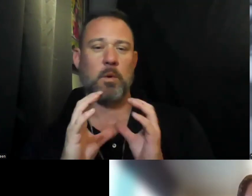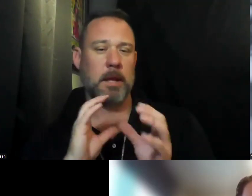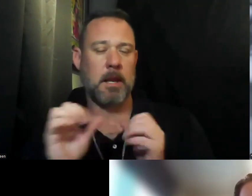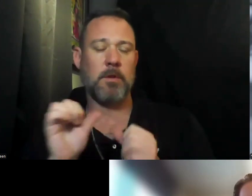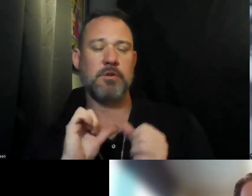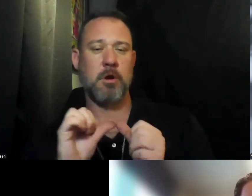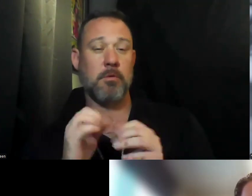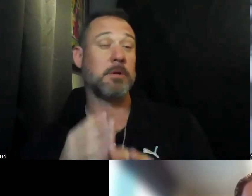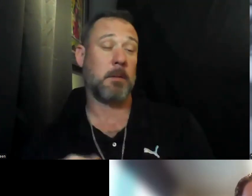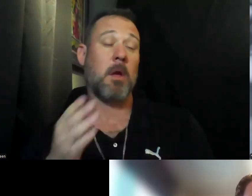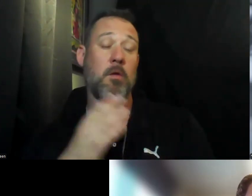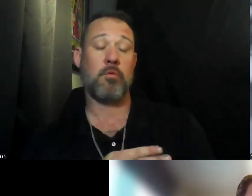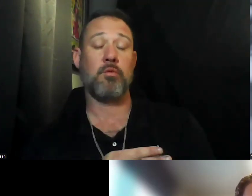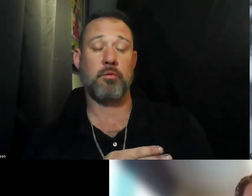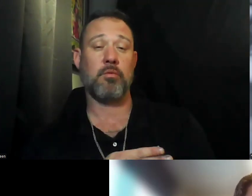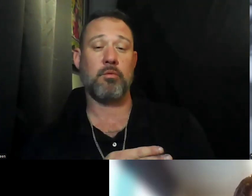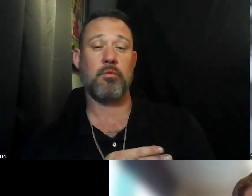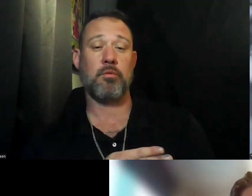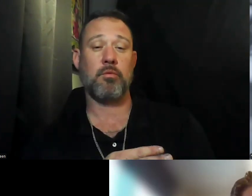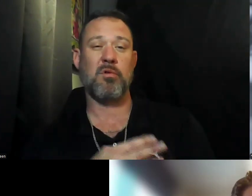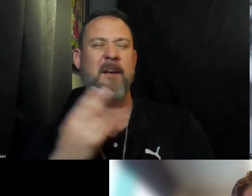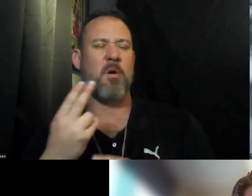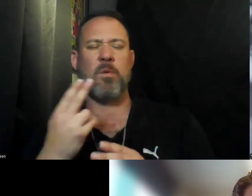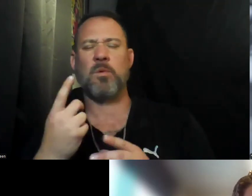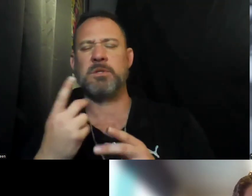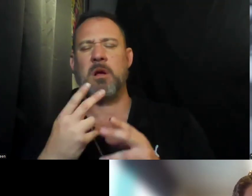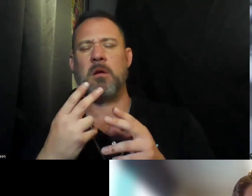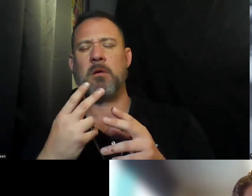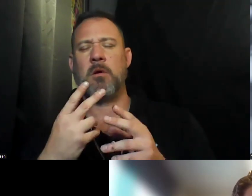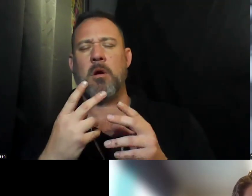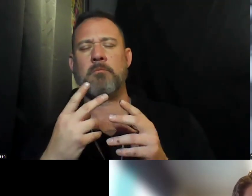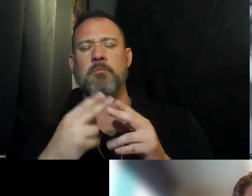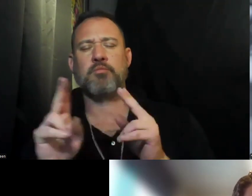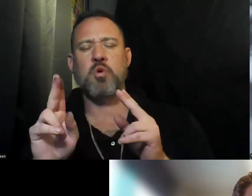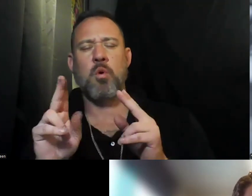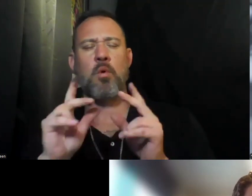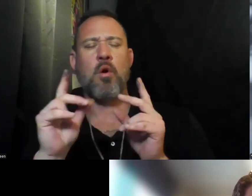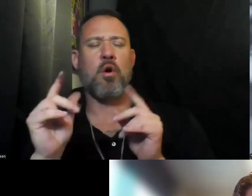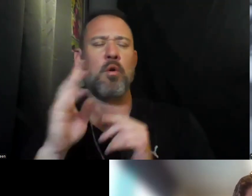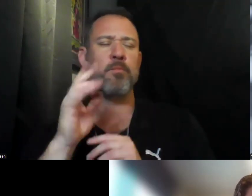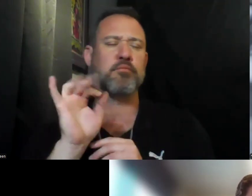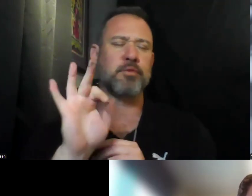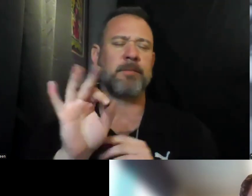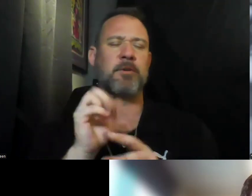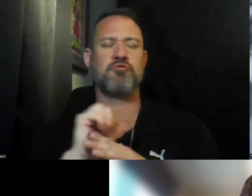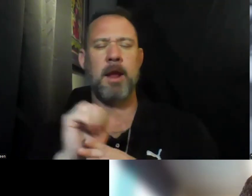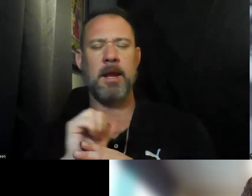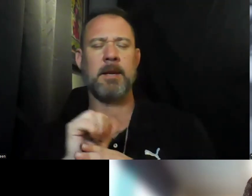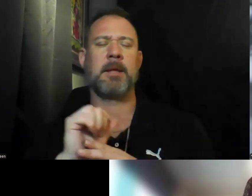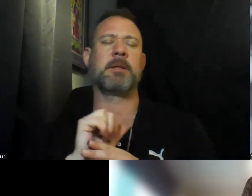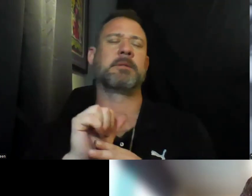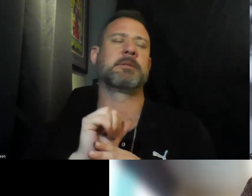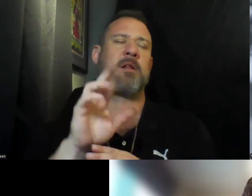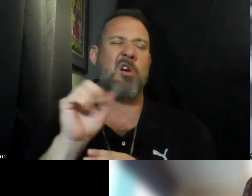better. I've always done briefing trainings at all of the PDs and RSO stations, but it